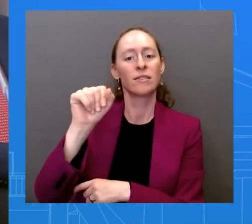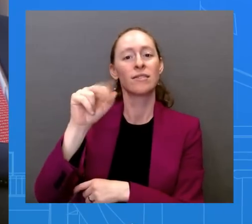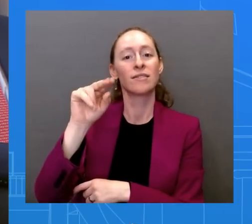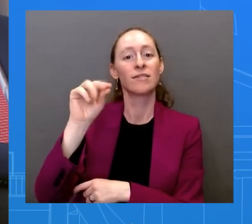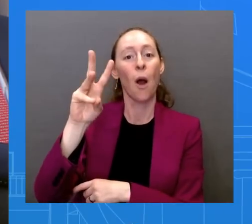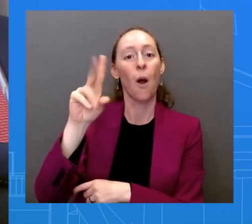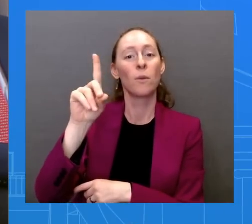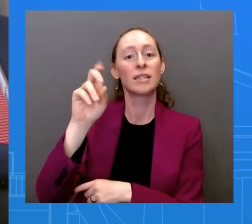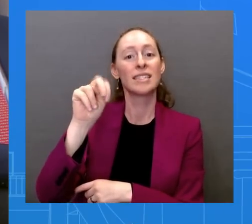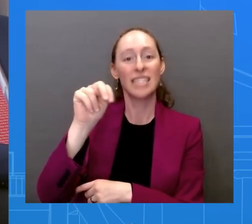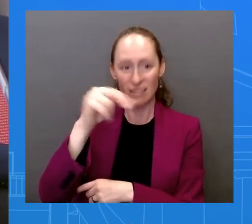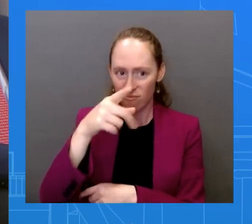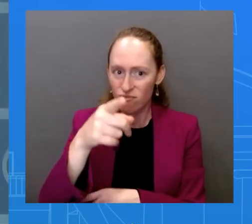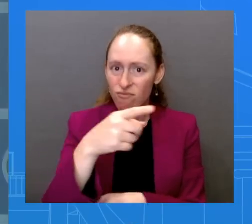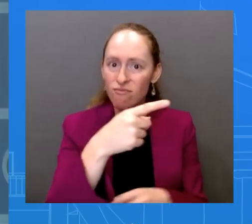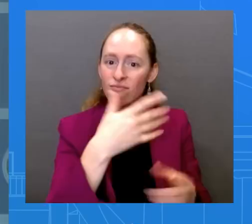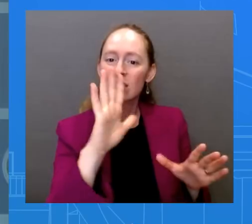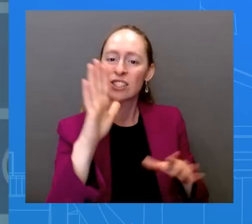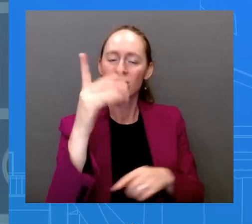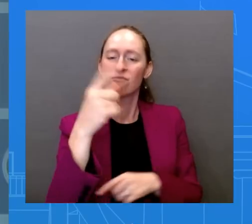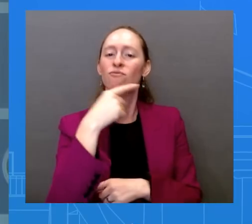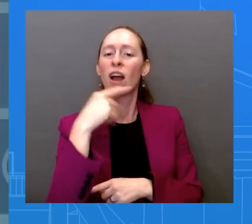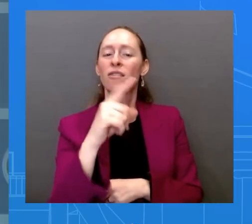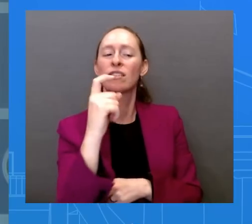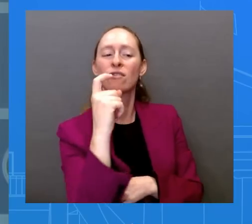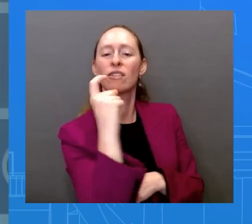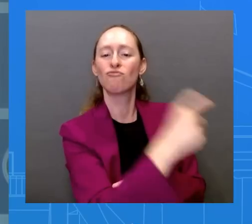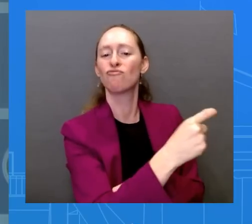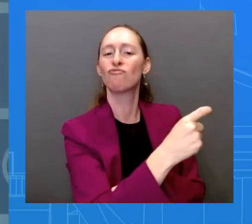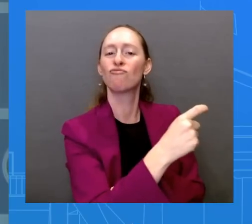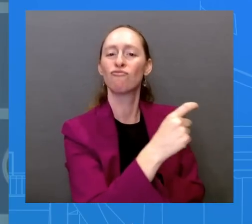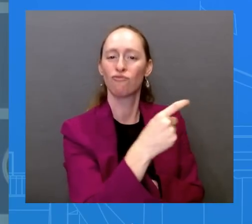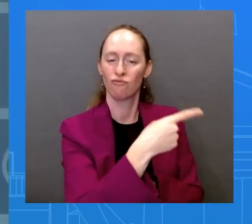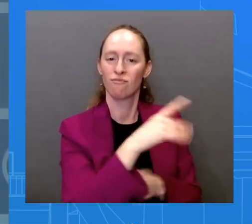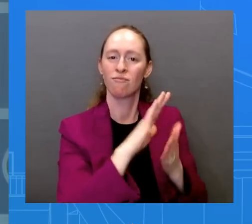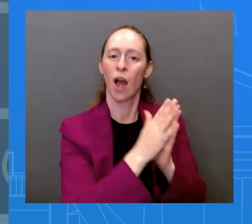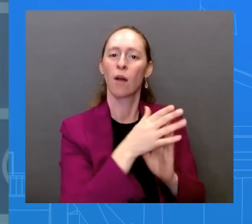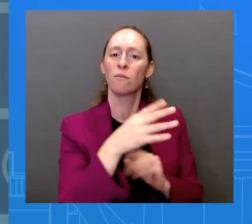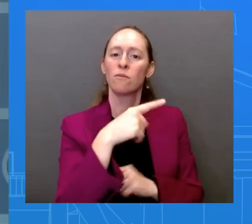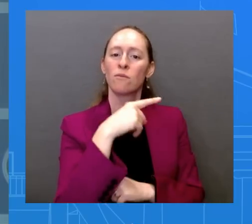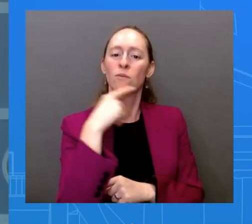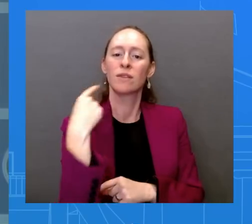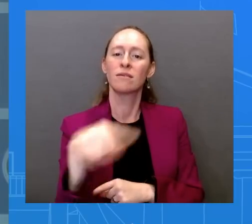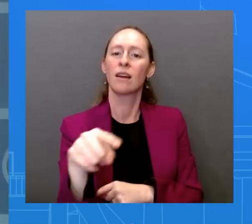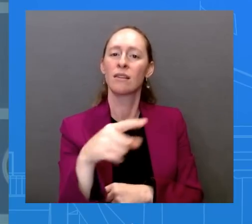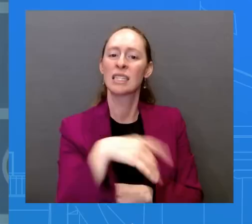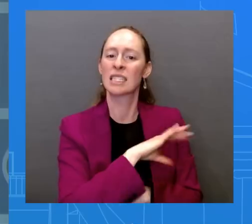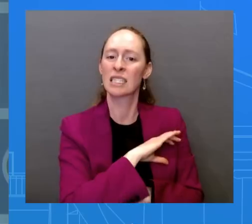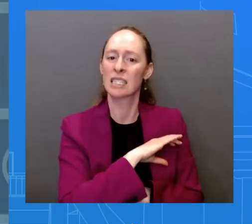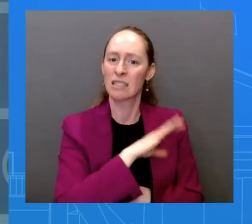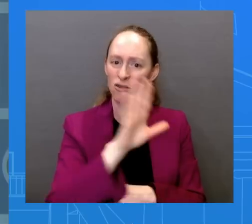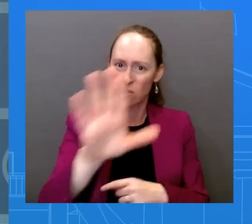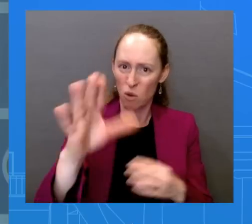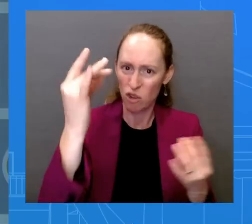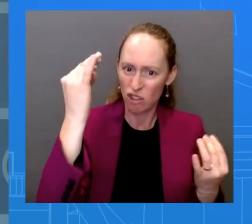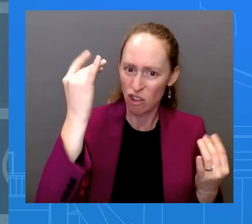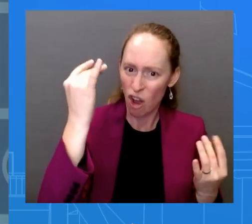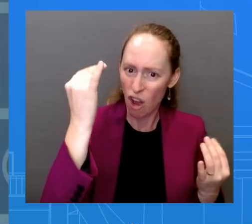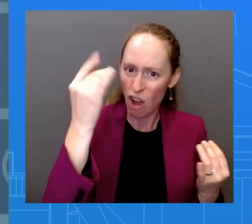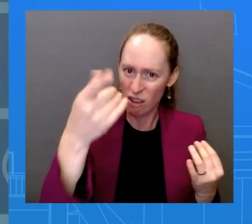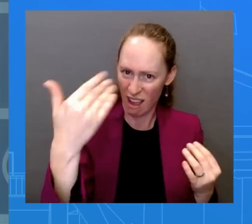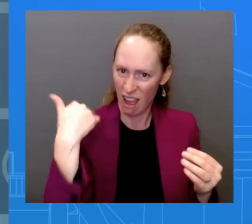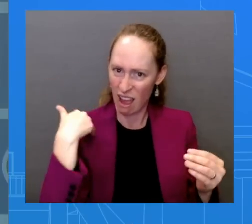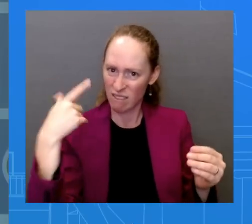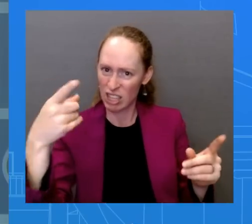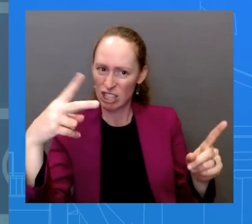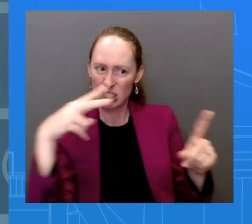Russian citizenship? So, since I believe there have been criminal charges brought against him, we would point you to the Department